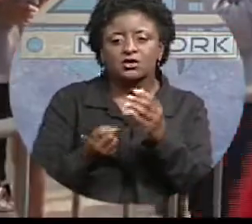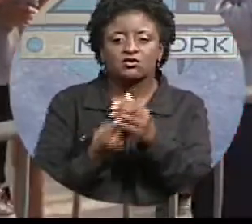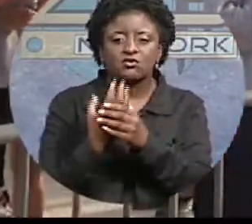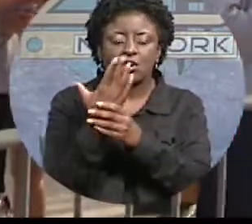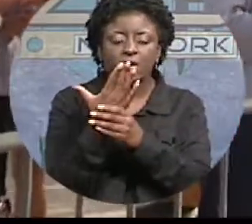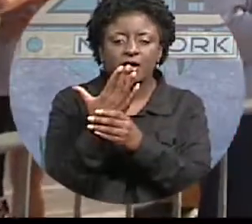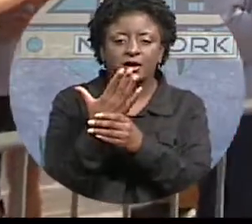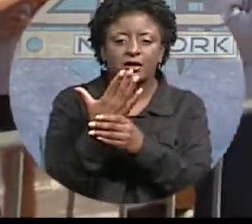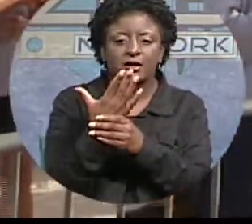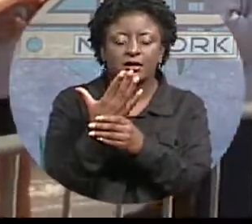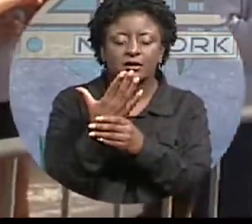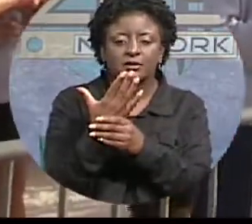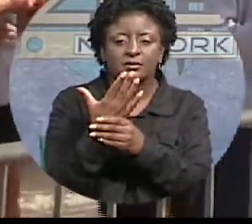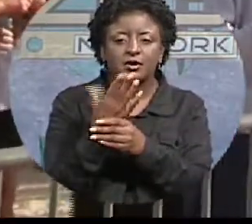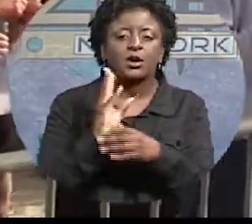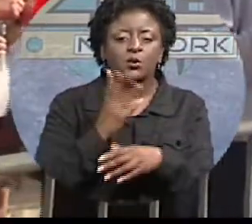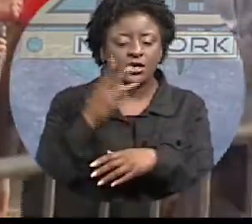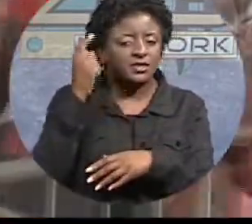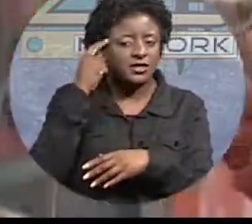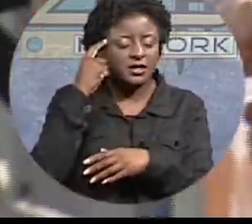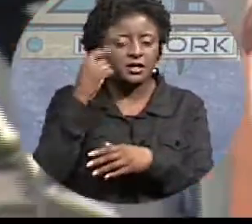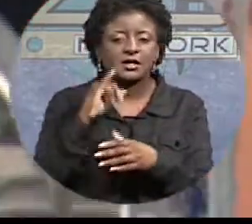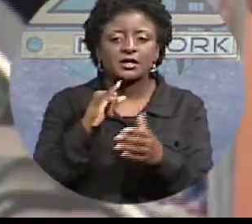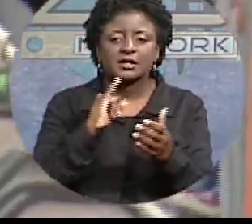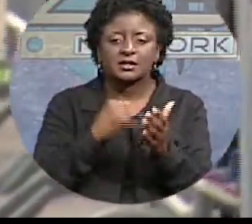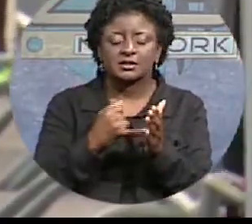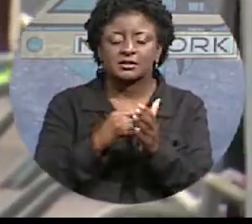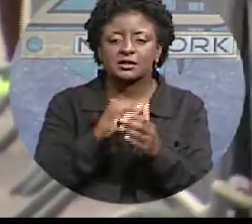10, 20%. And we think it's a realistic chance.